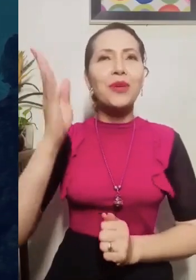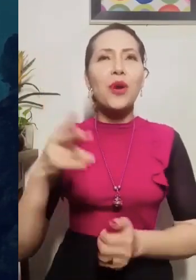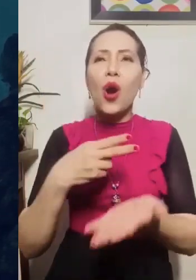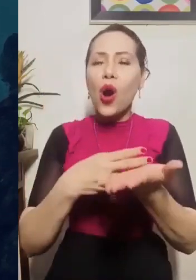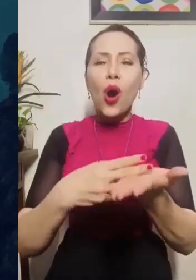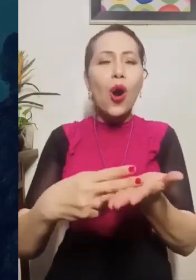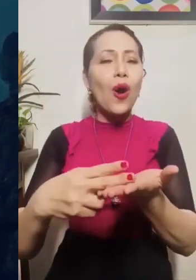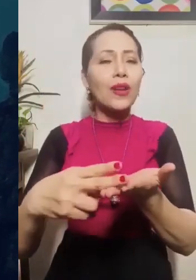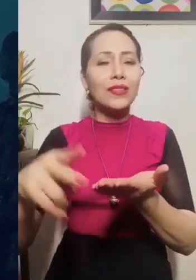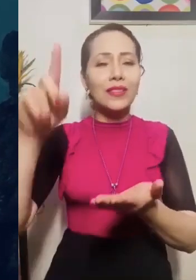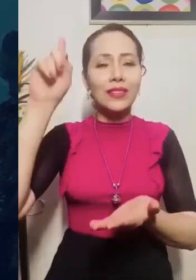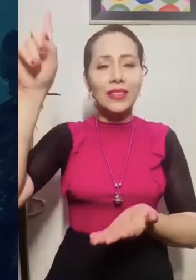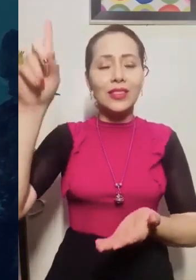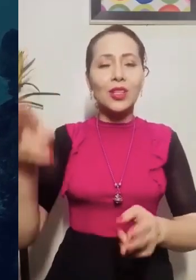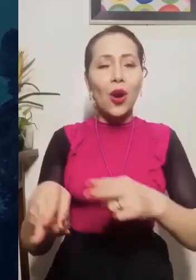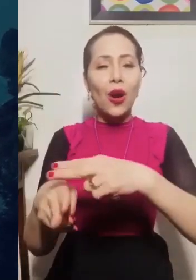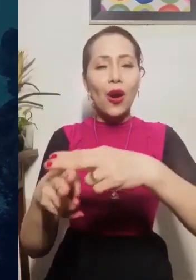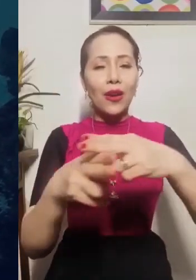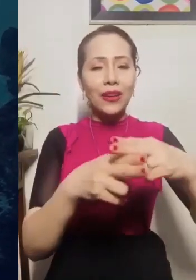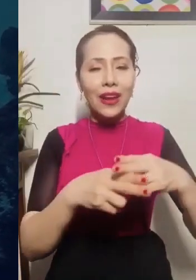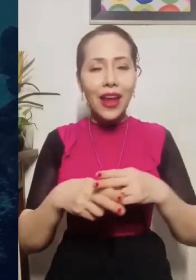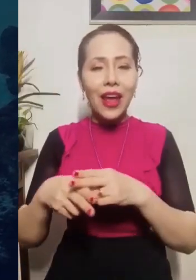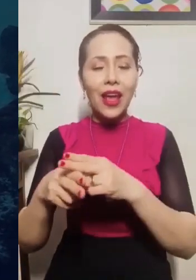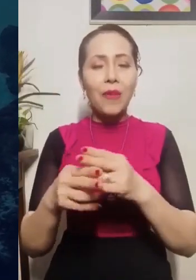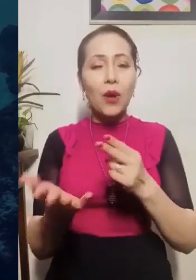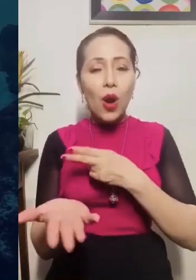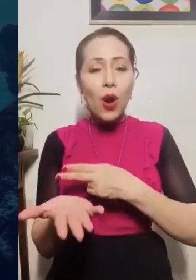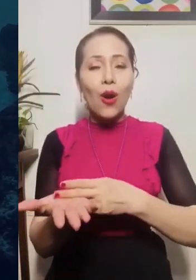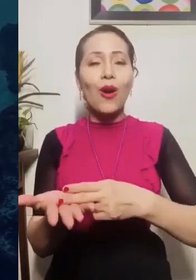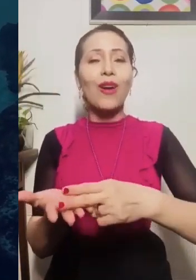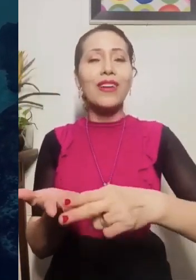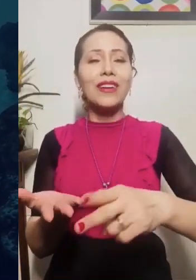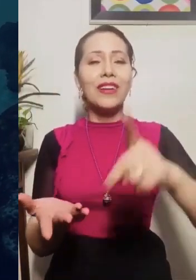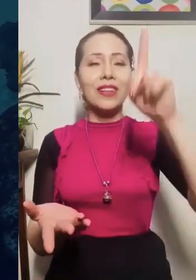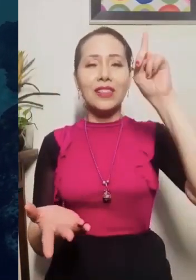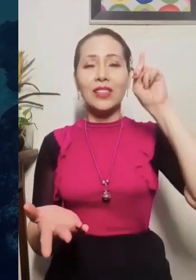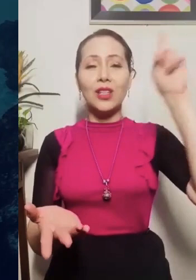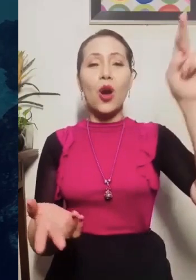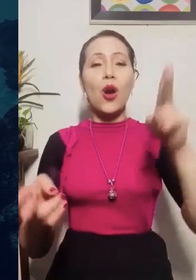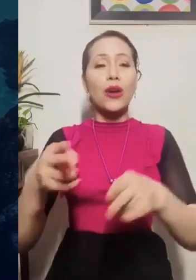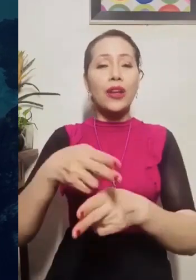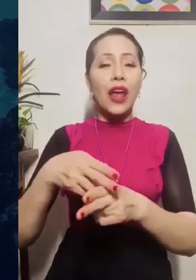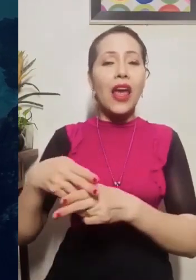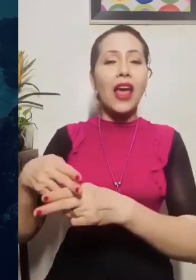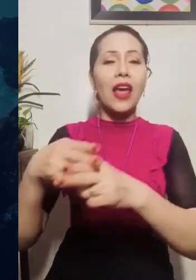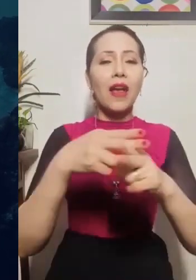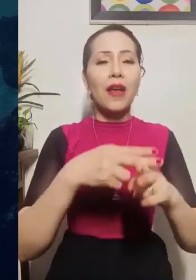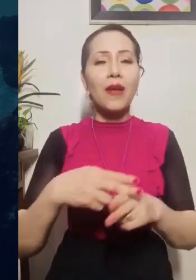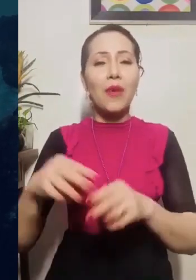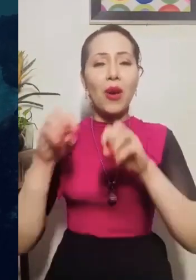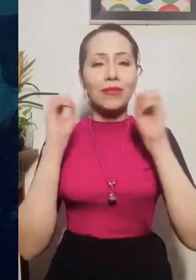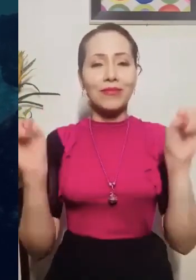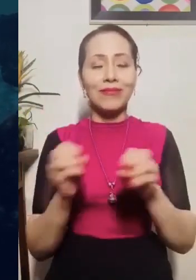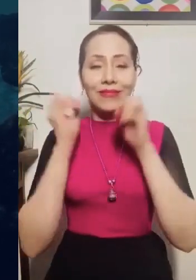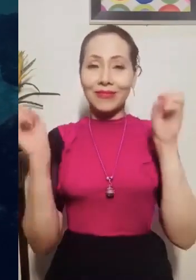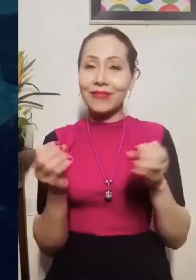worship you. Holy is your name, holy is your name,